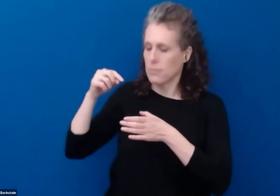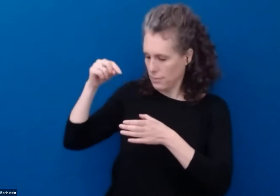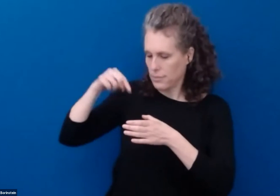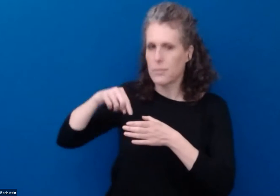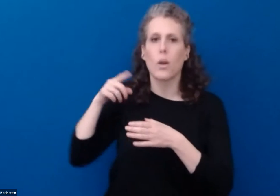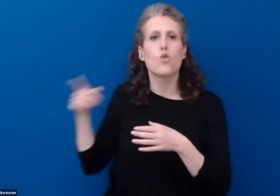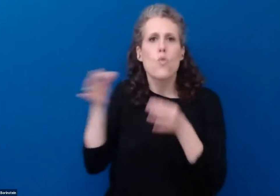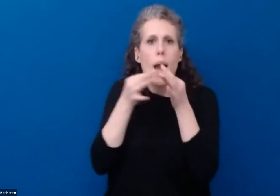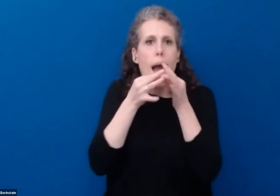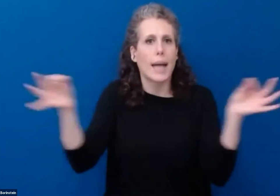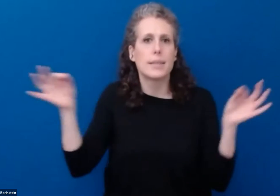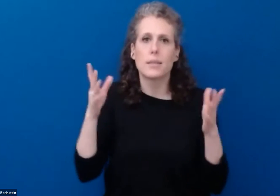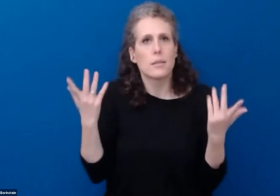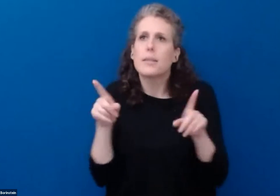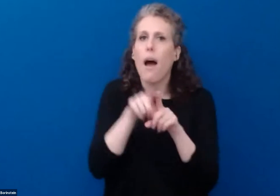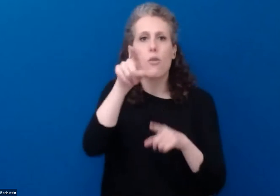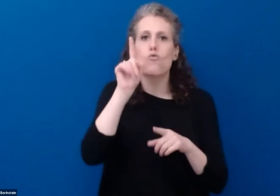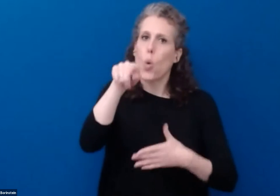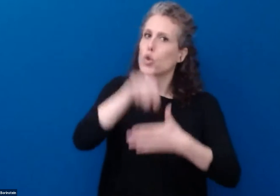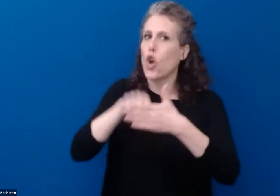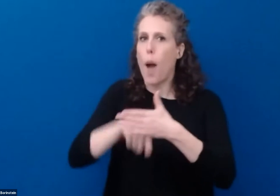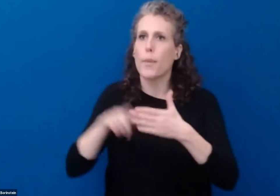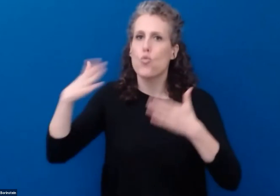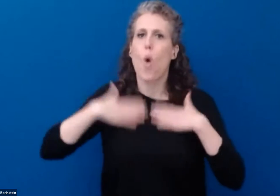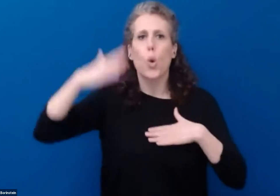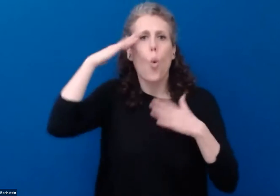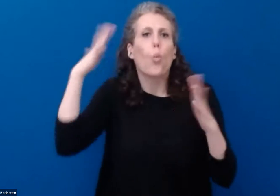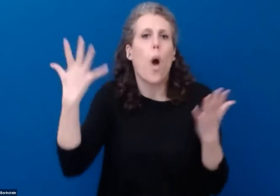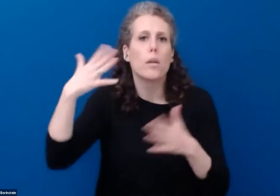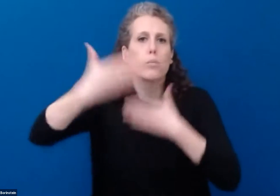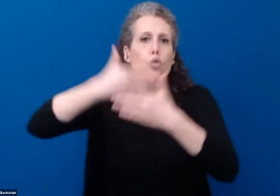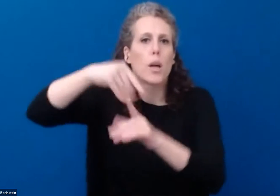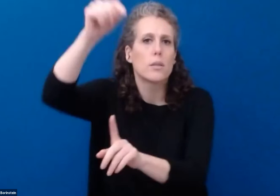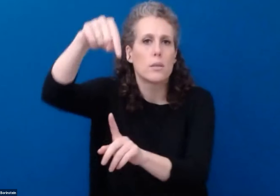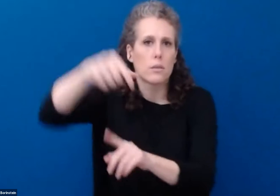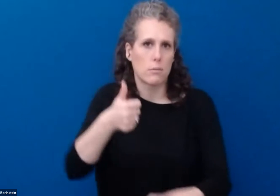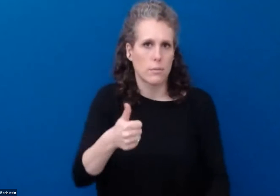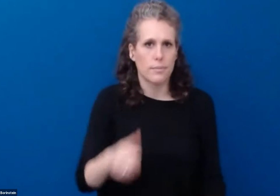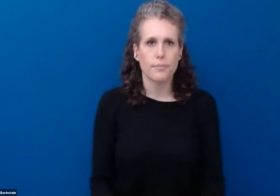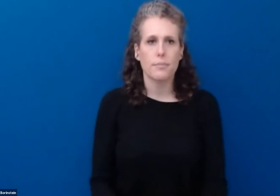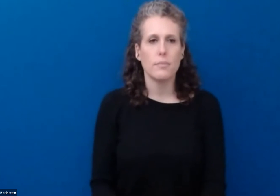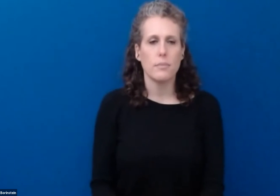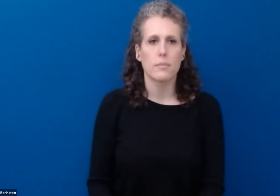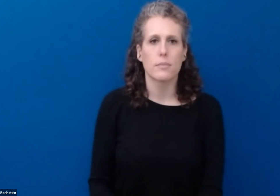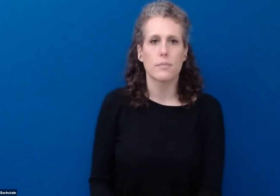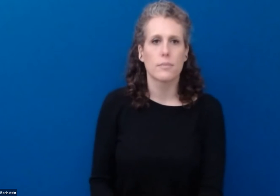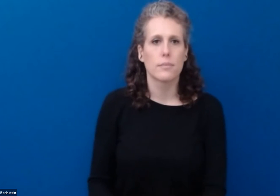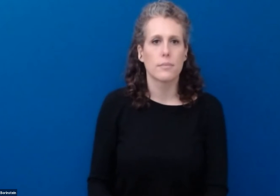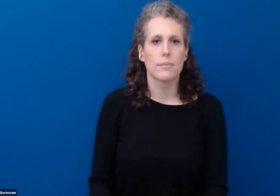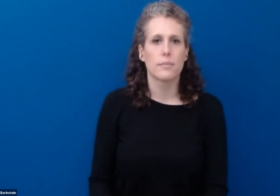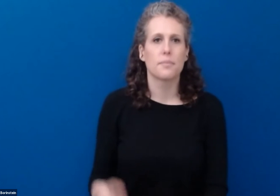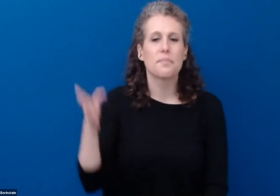for when you go shopping, writes Eric. And Torbjörn would like to say something.